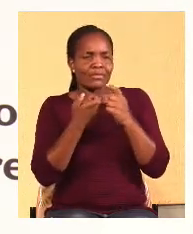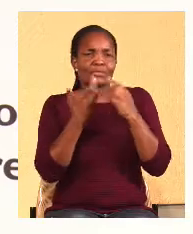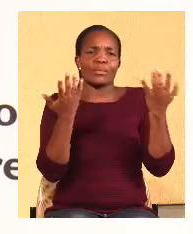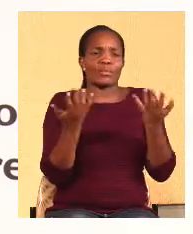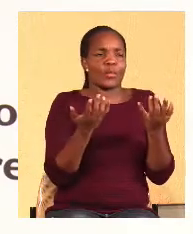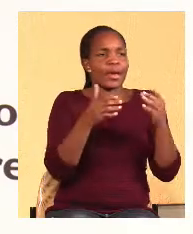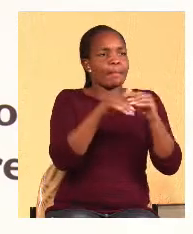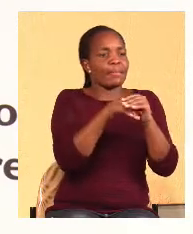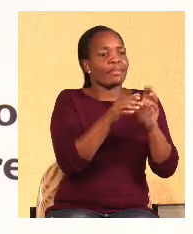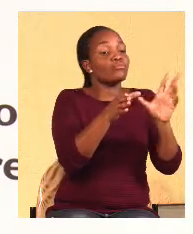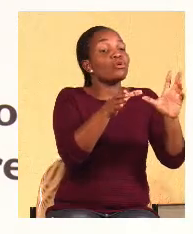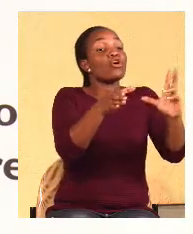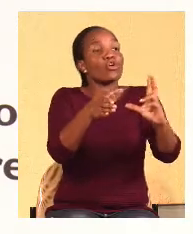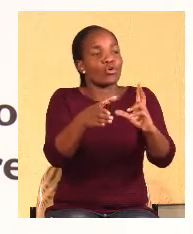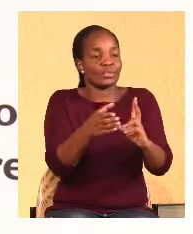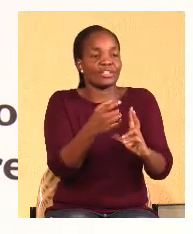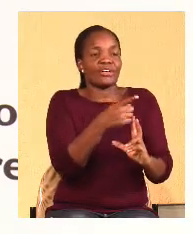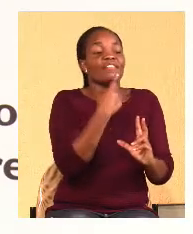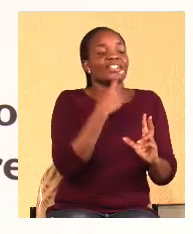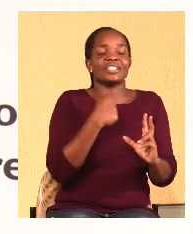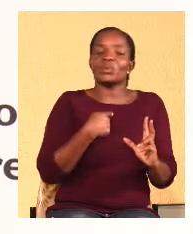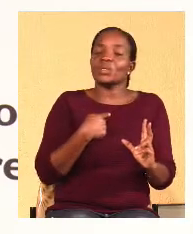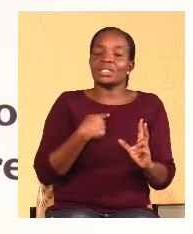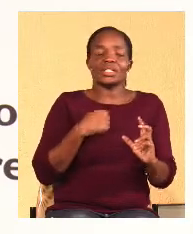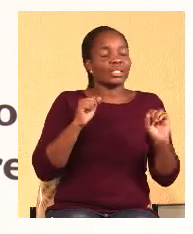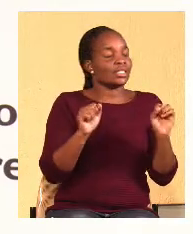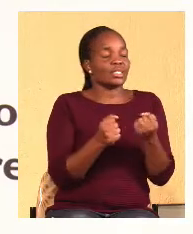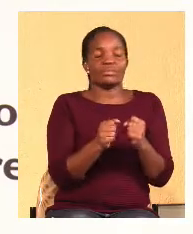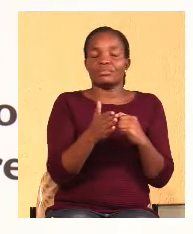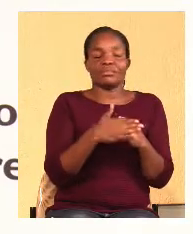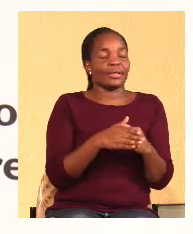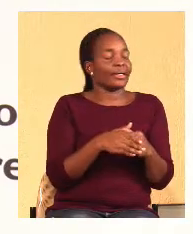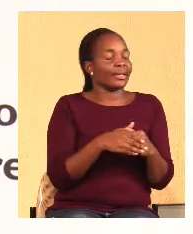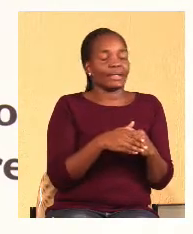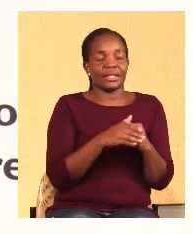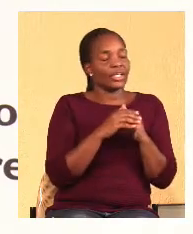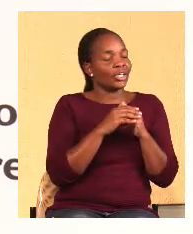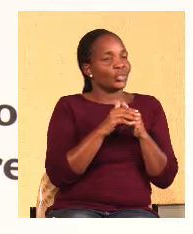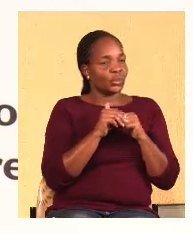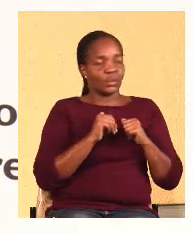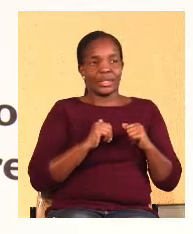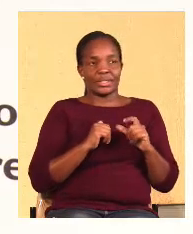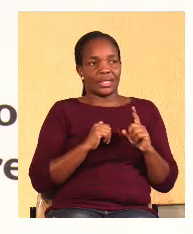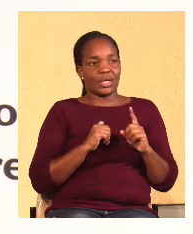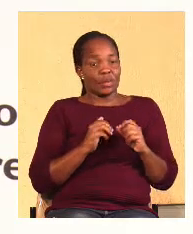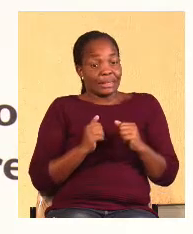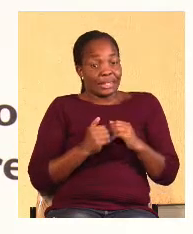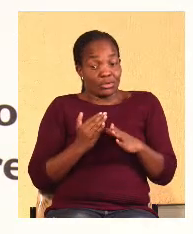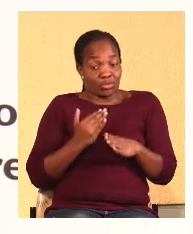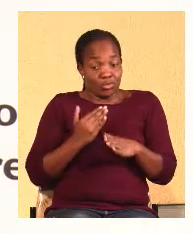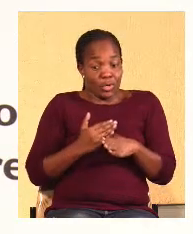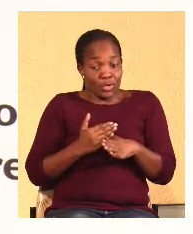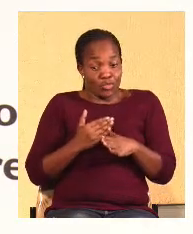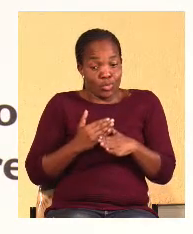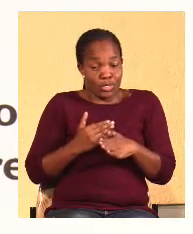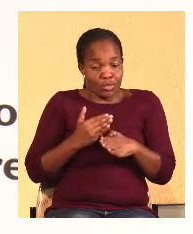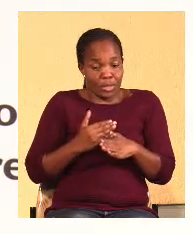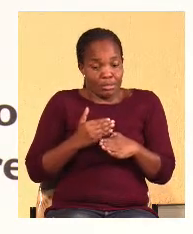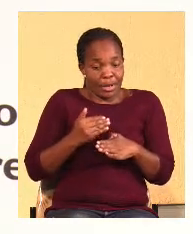of society saying we cannot just go to sleep as a nation. We need to start doing some small things mm-hmm.